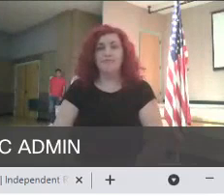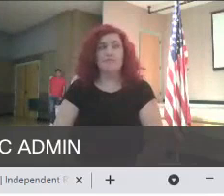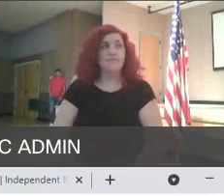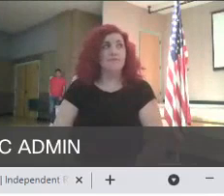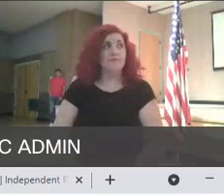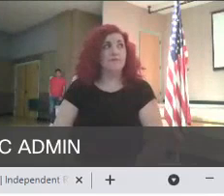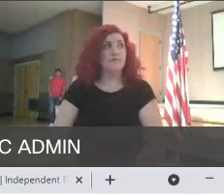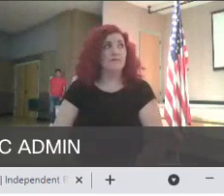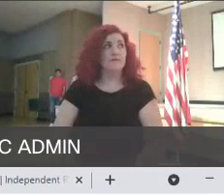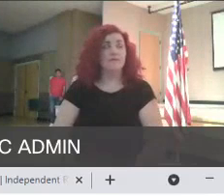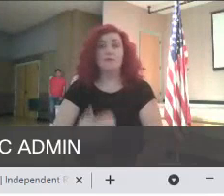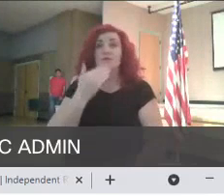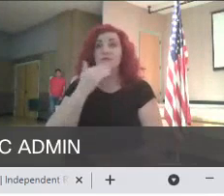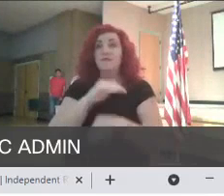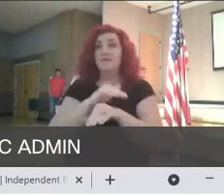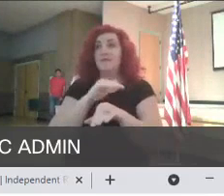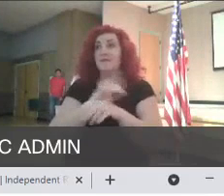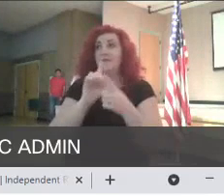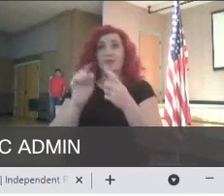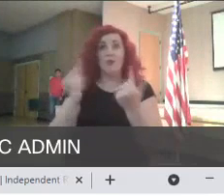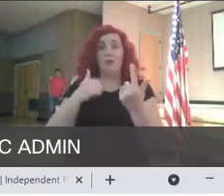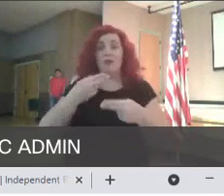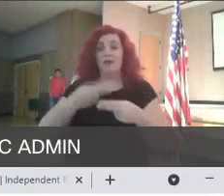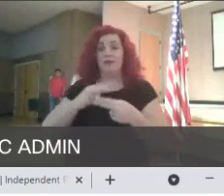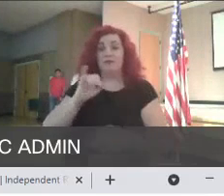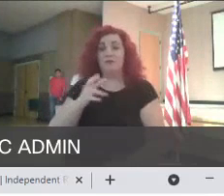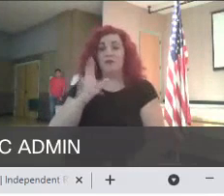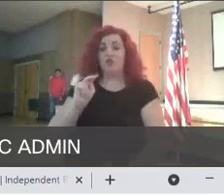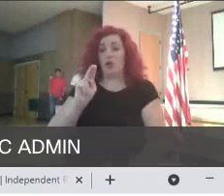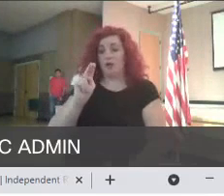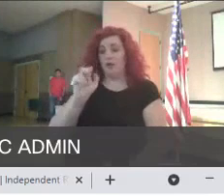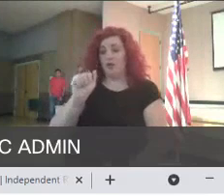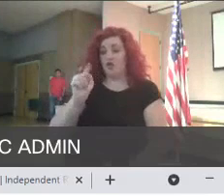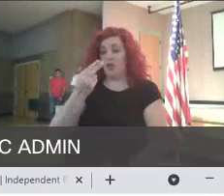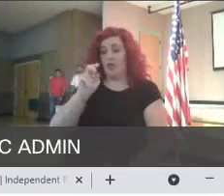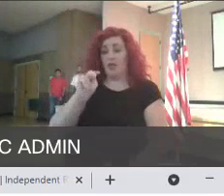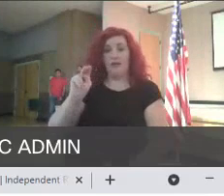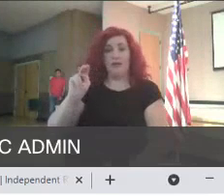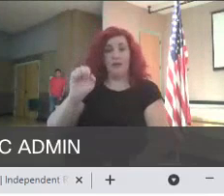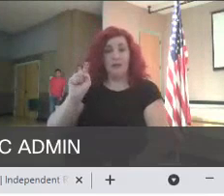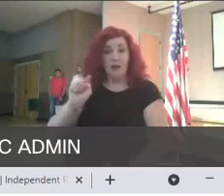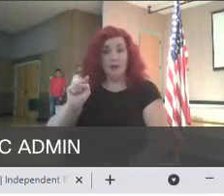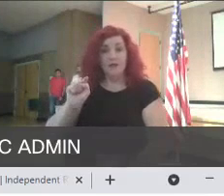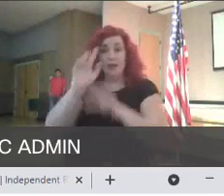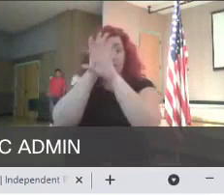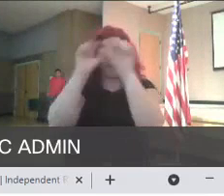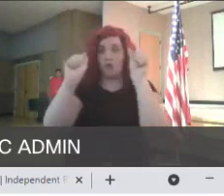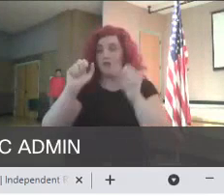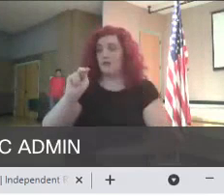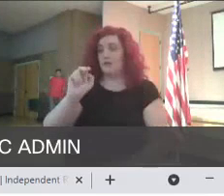good evening to everyone. My name is Jonathan Nez. I am the president of the Navajo